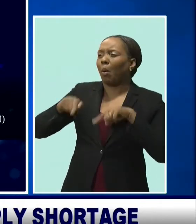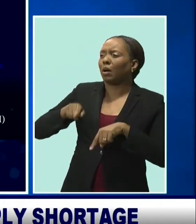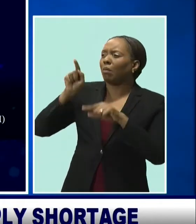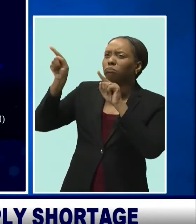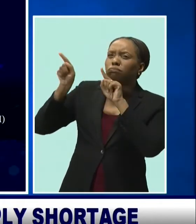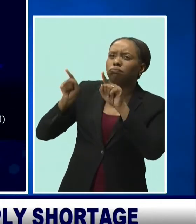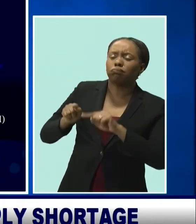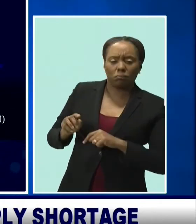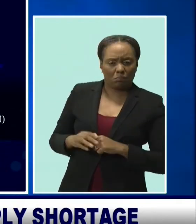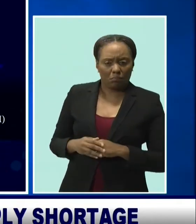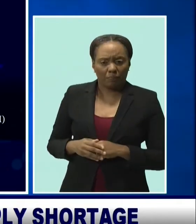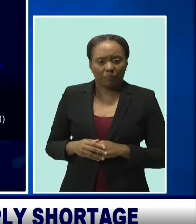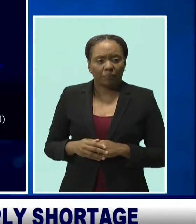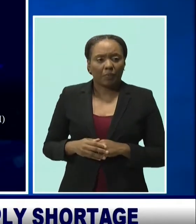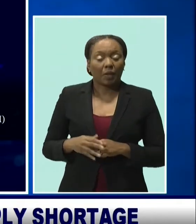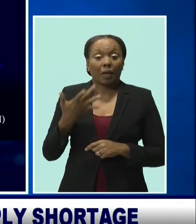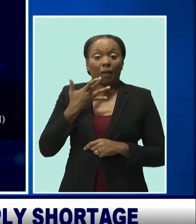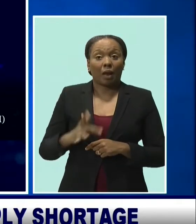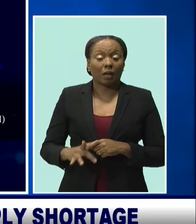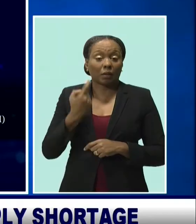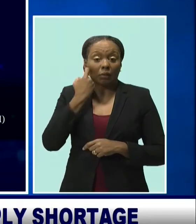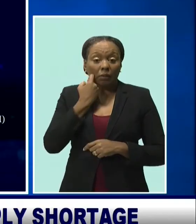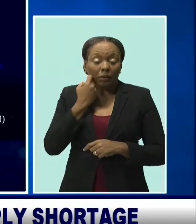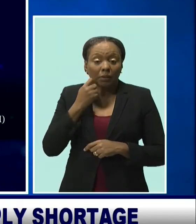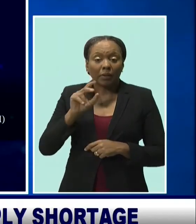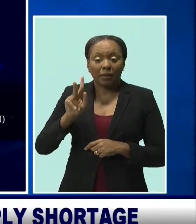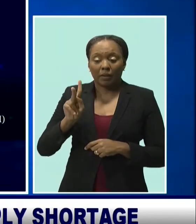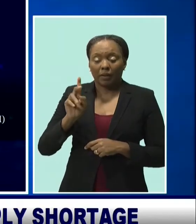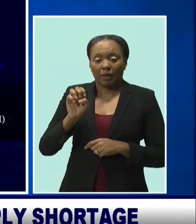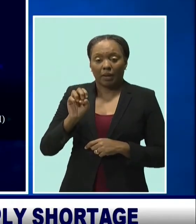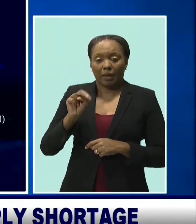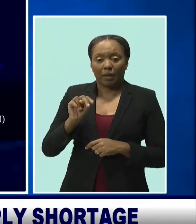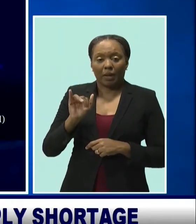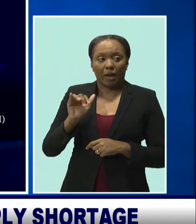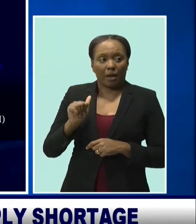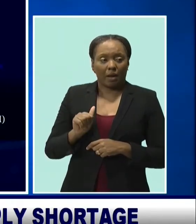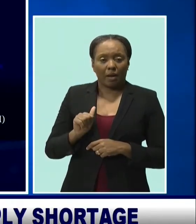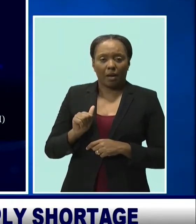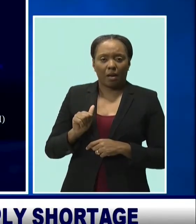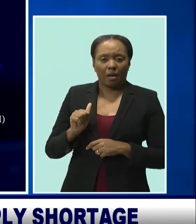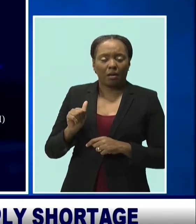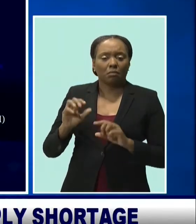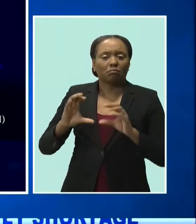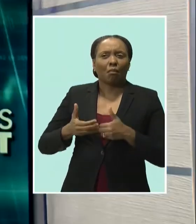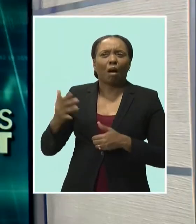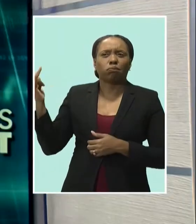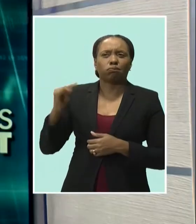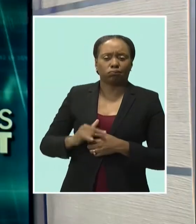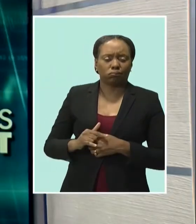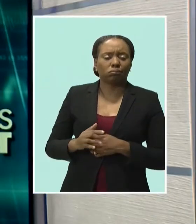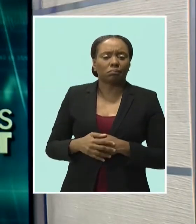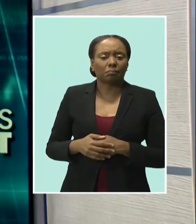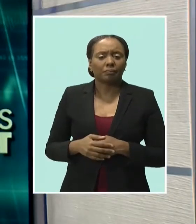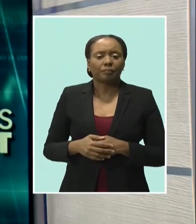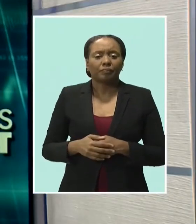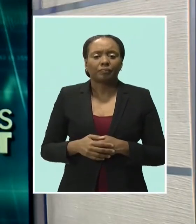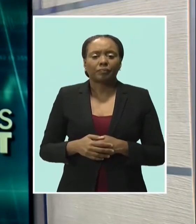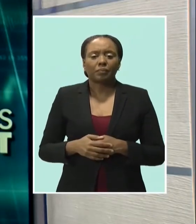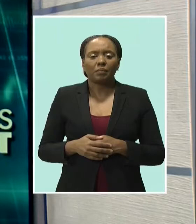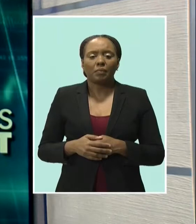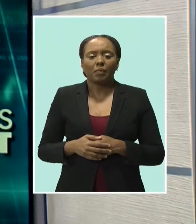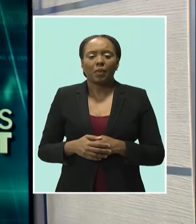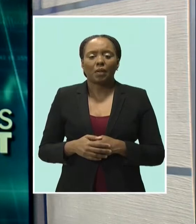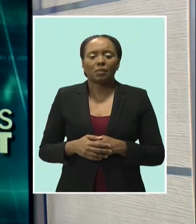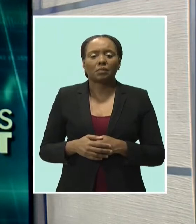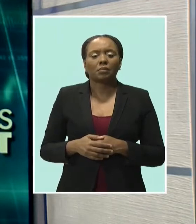that we had the Kenyan delegation here recently, so we're looking at different source points for items as well. No preservatives